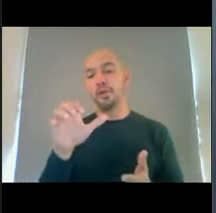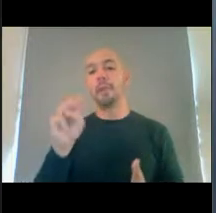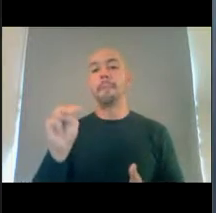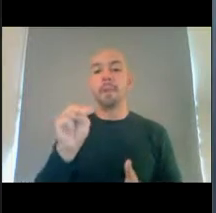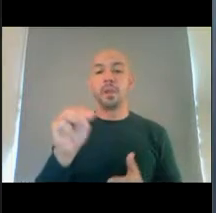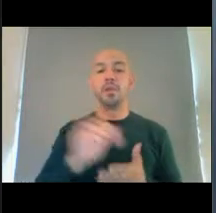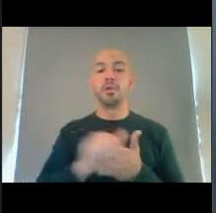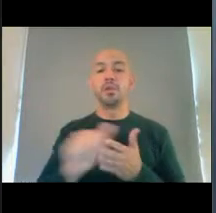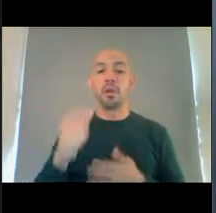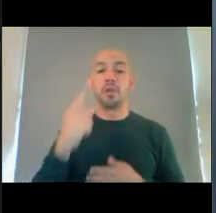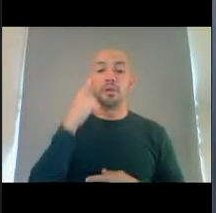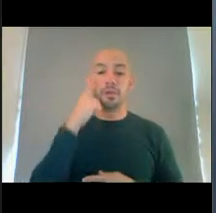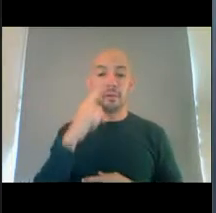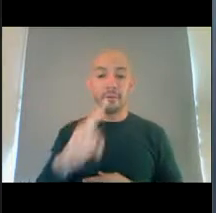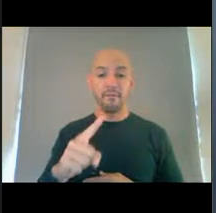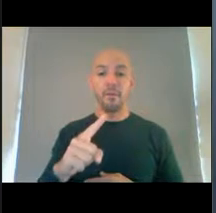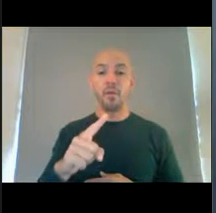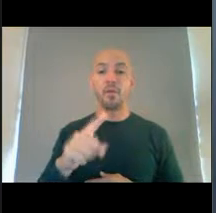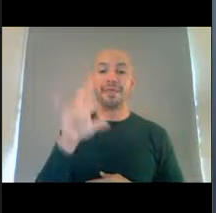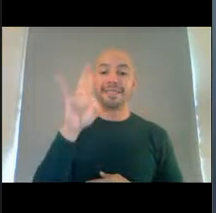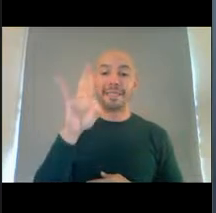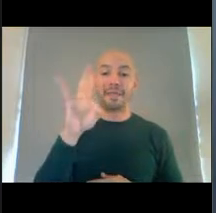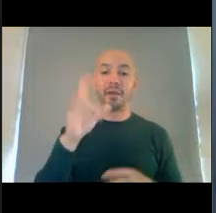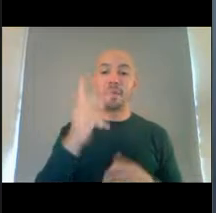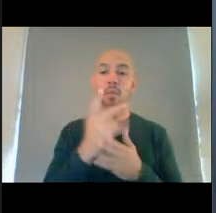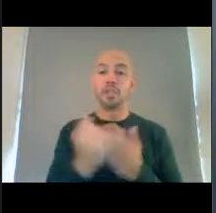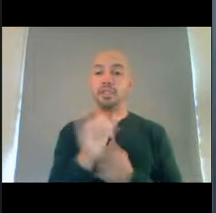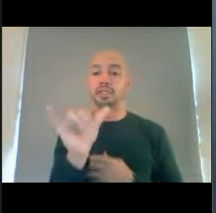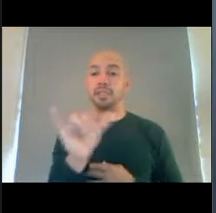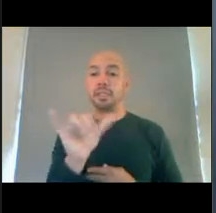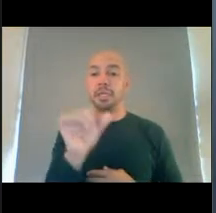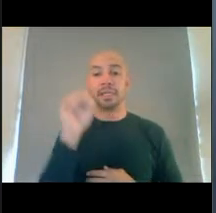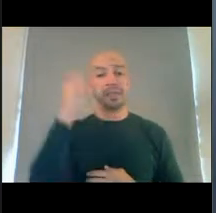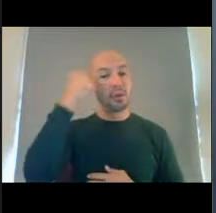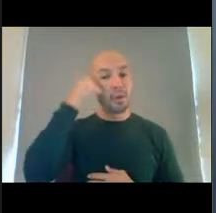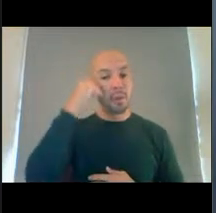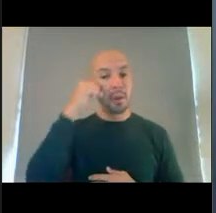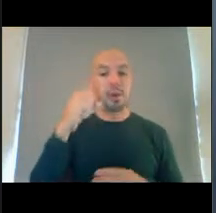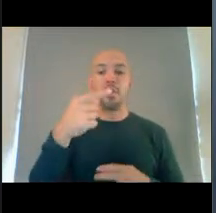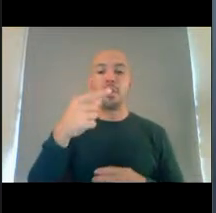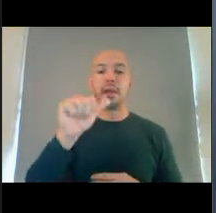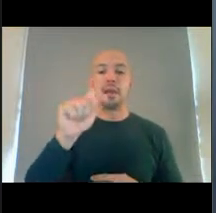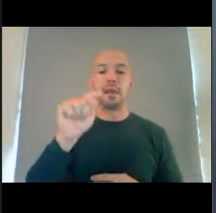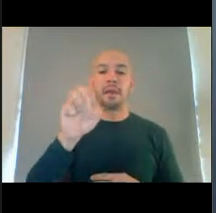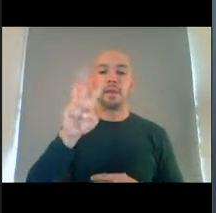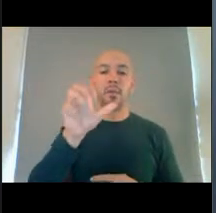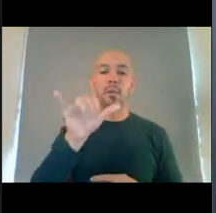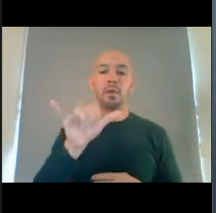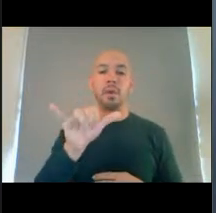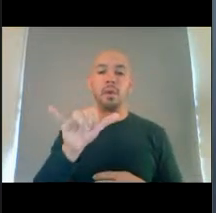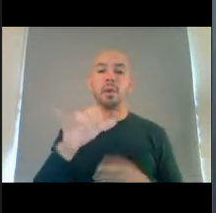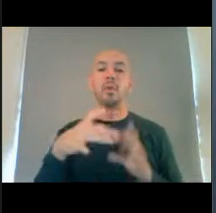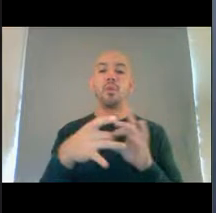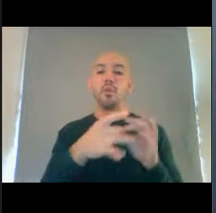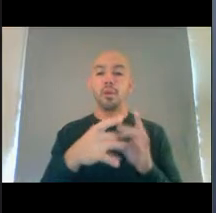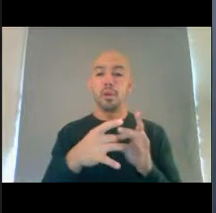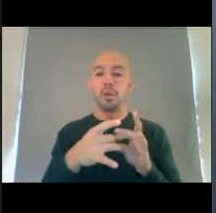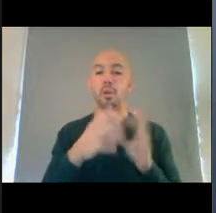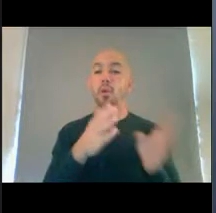sacramento gateway corridor project programmed for 67 million dollars this project is a package of